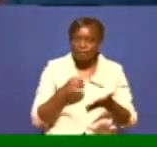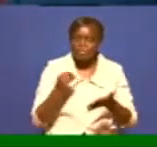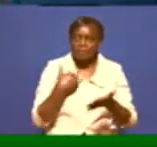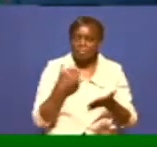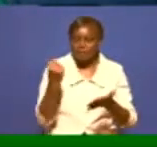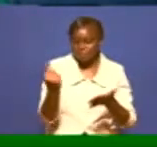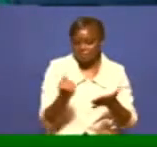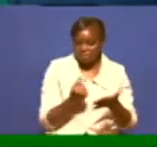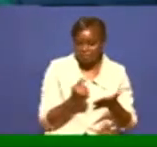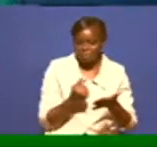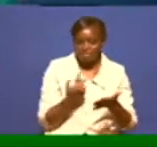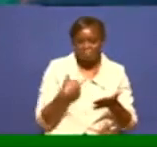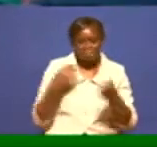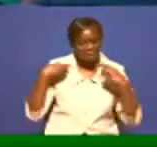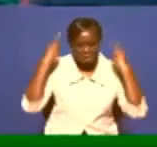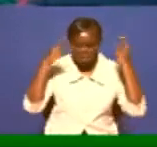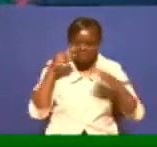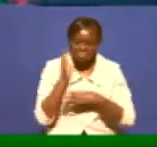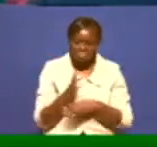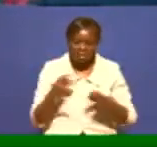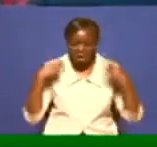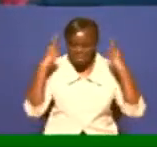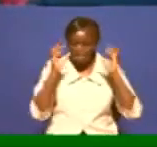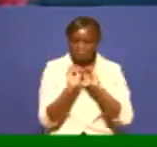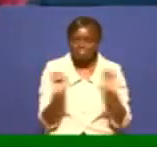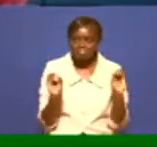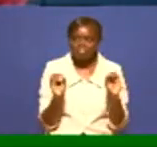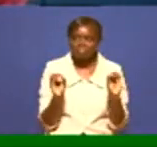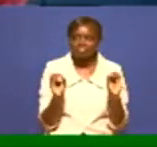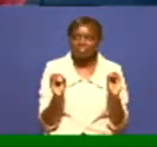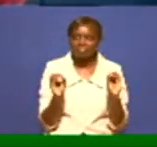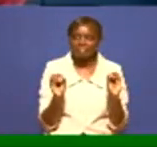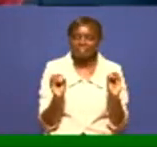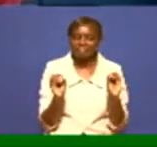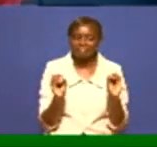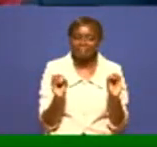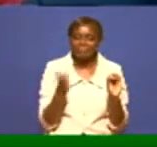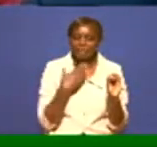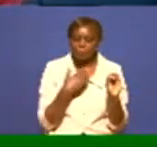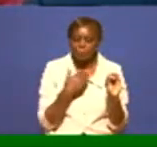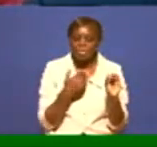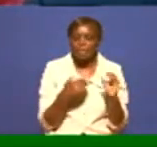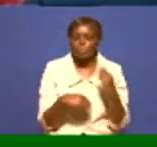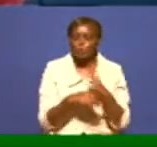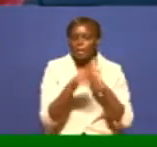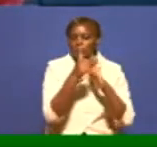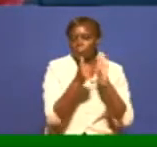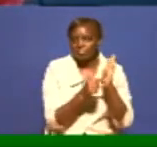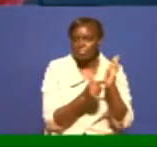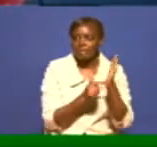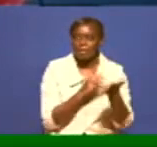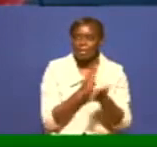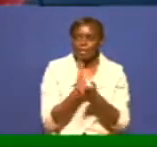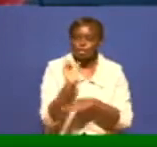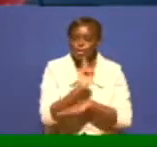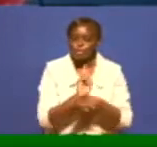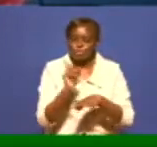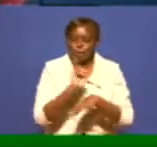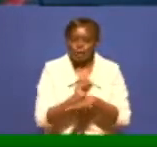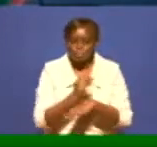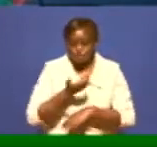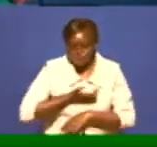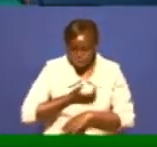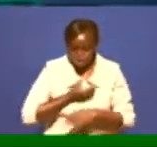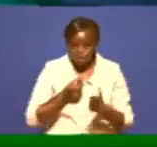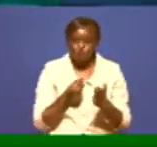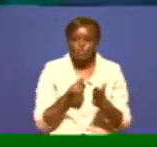I have no reason to get worried at all. I come before Honorable Speaker. So I want you to contribute now. You are actually spending a minute of your own. And I leave